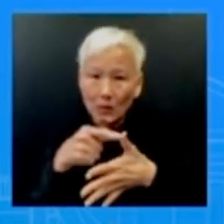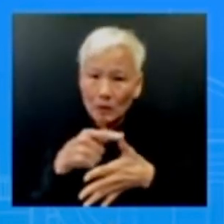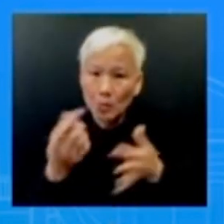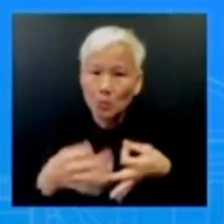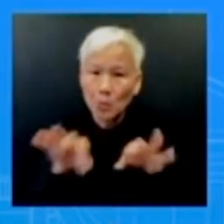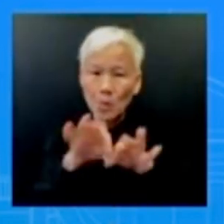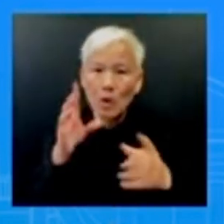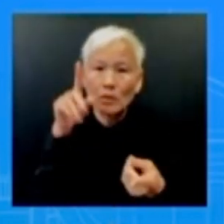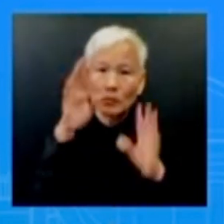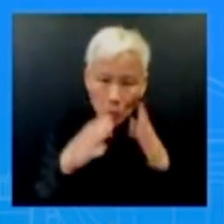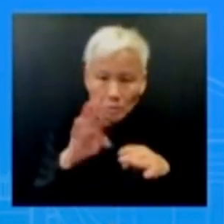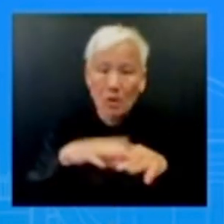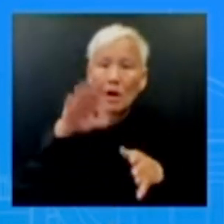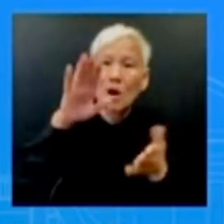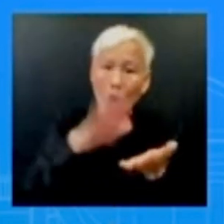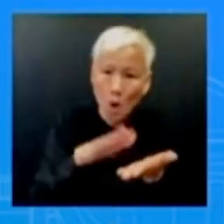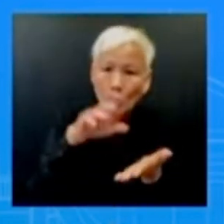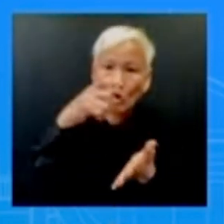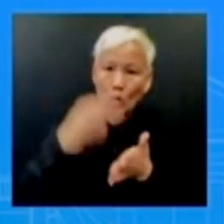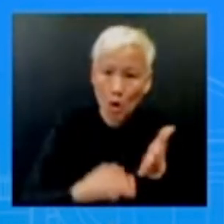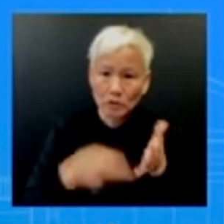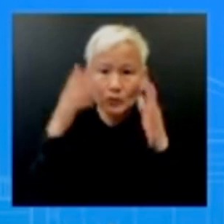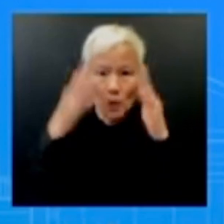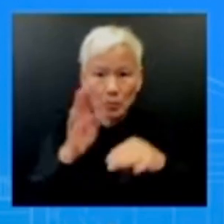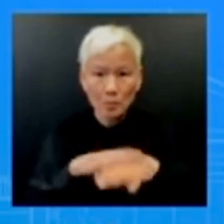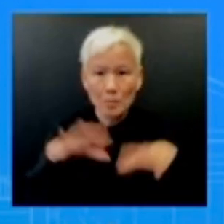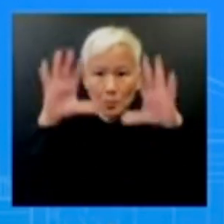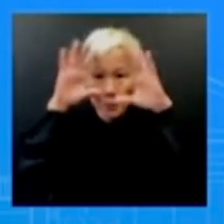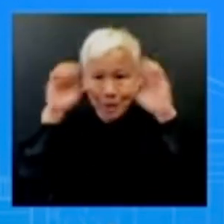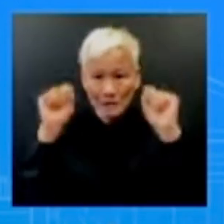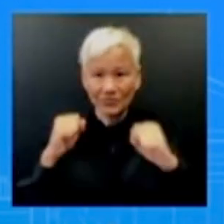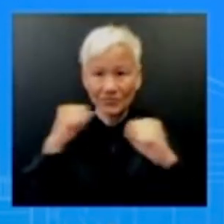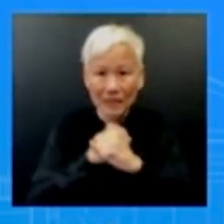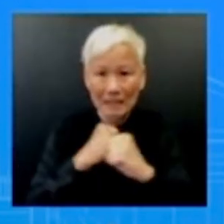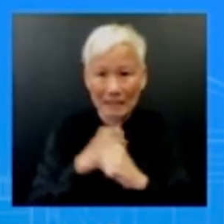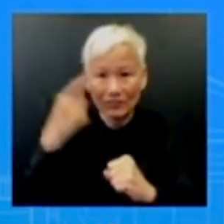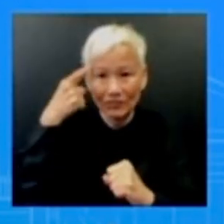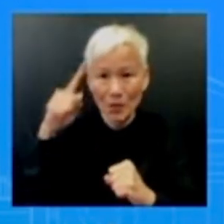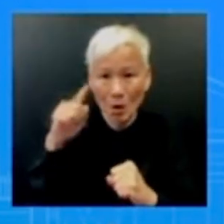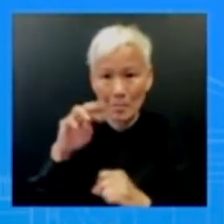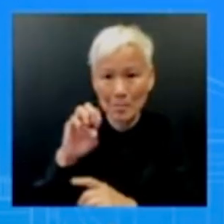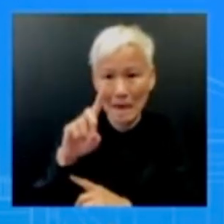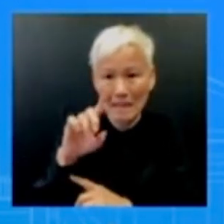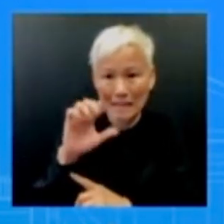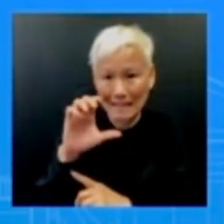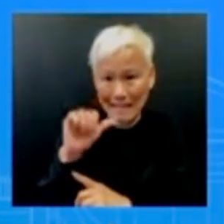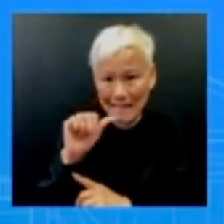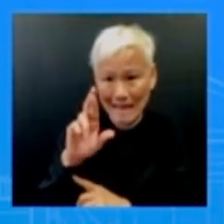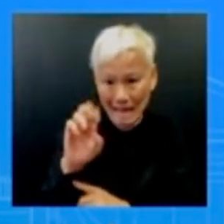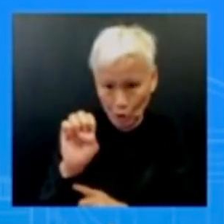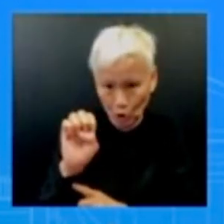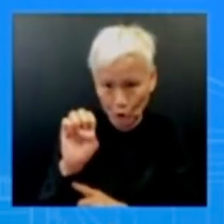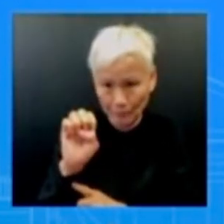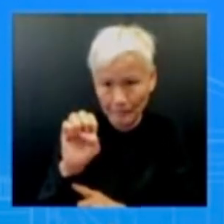to focus on the president fighting for Medicare, Social Security, ACA. That is what the president's going to do. Look, if Republicans, and the president has